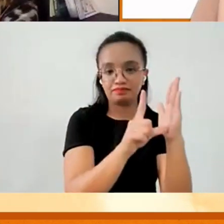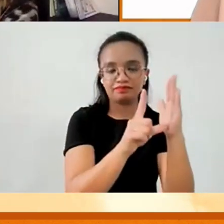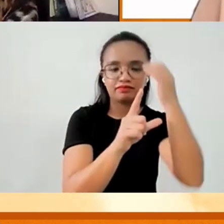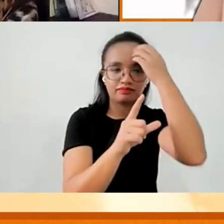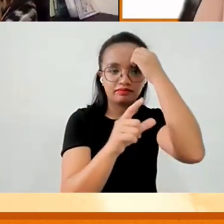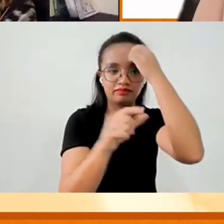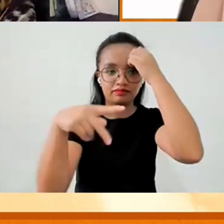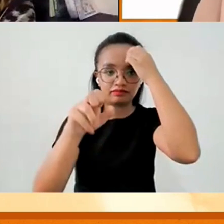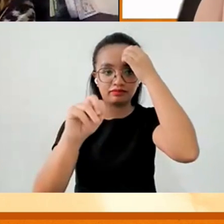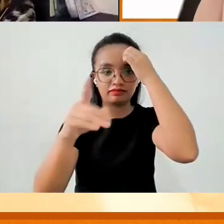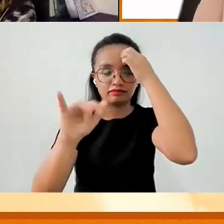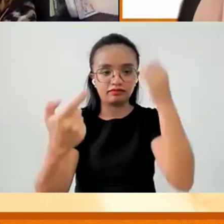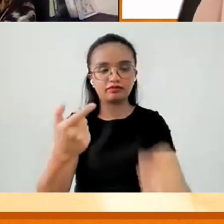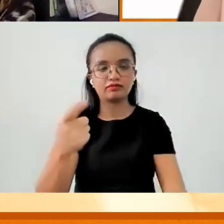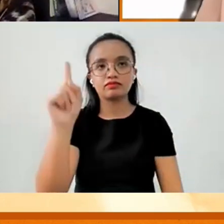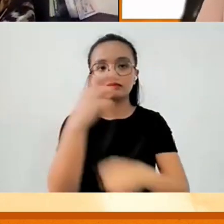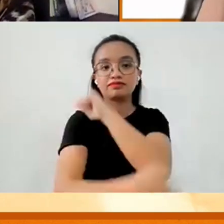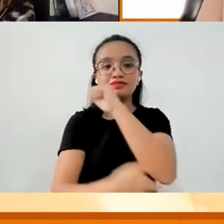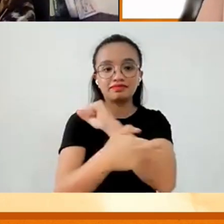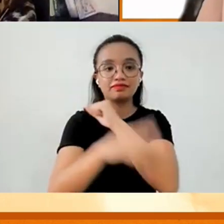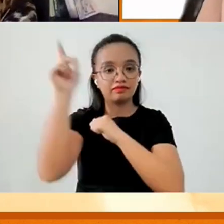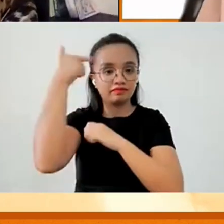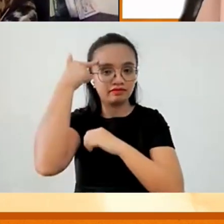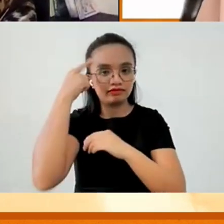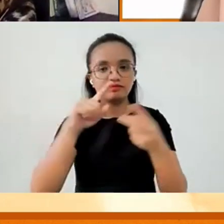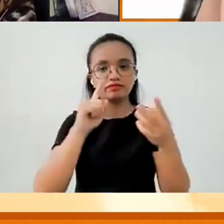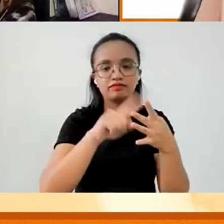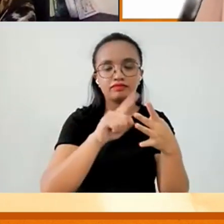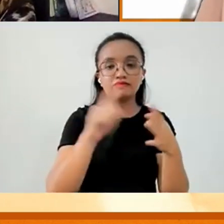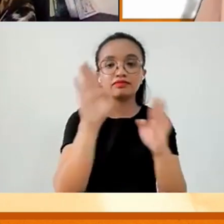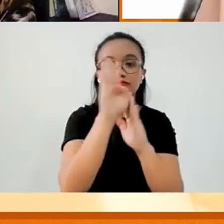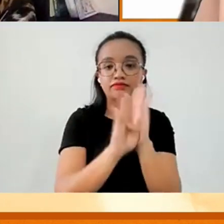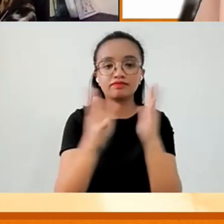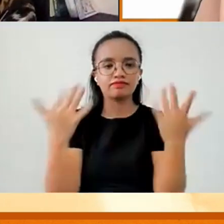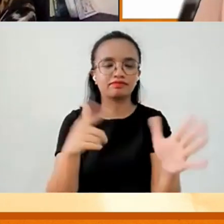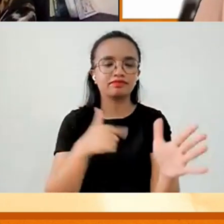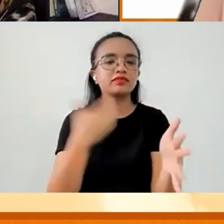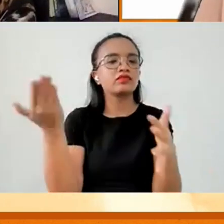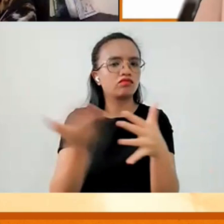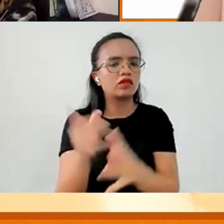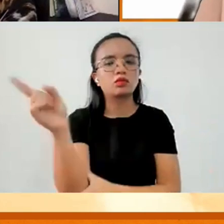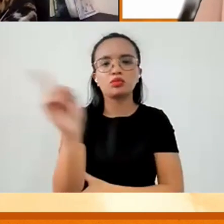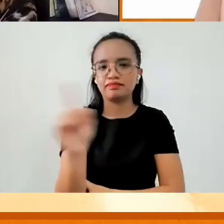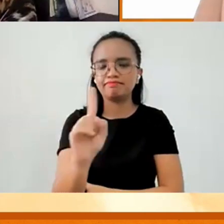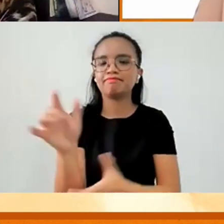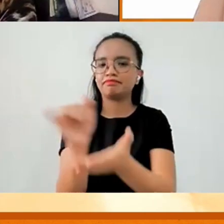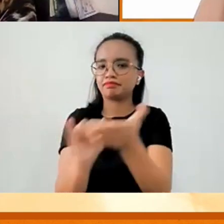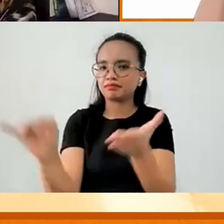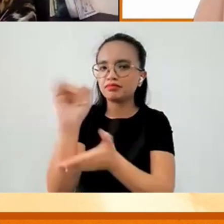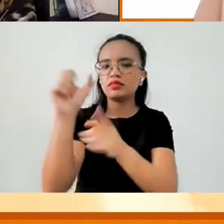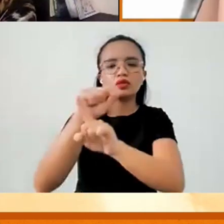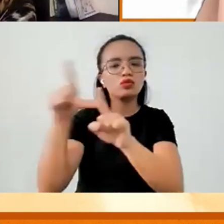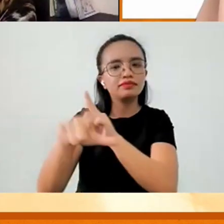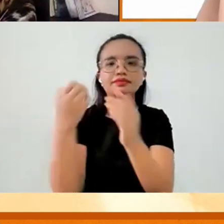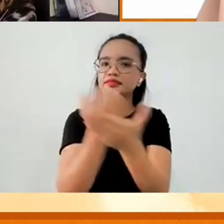in the regional parliament. One of them is a bill that I have filed, which is the the social and